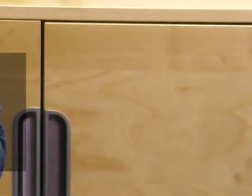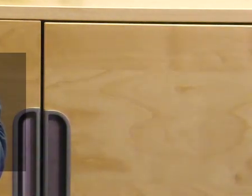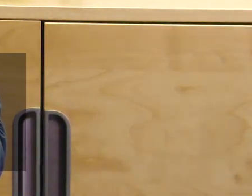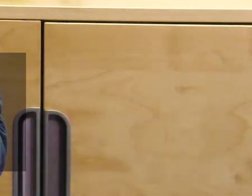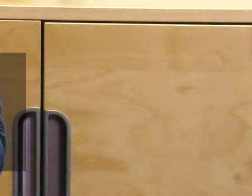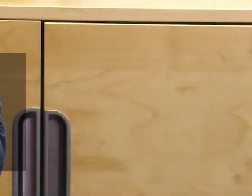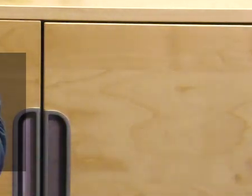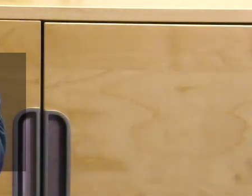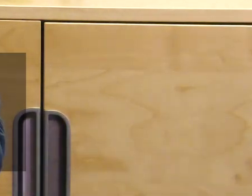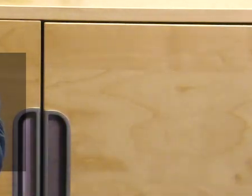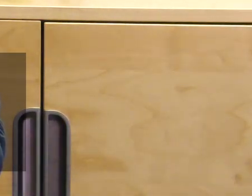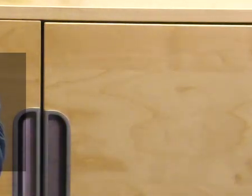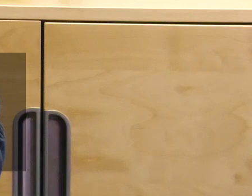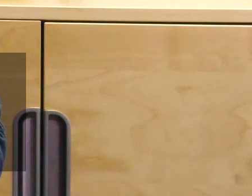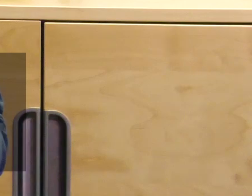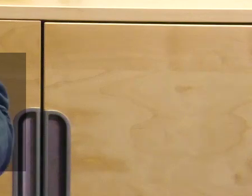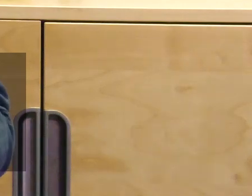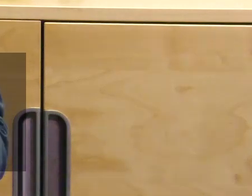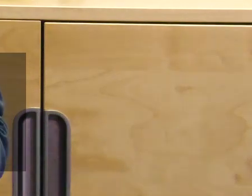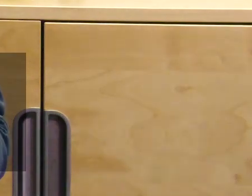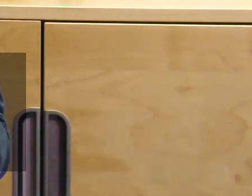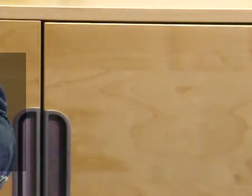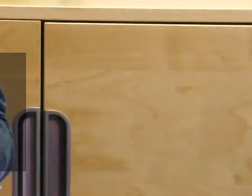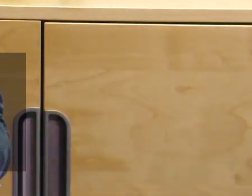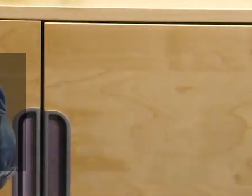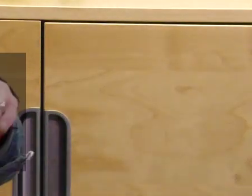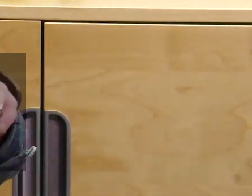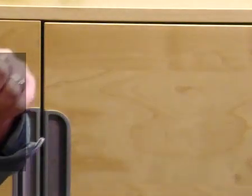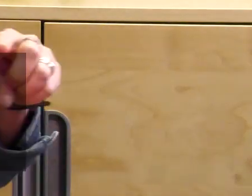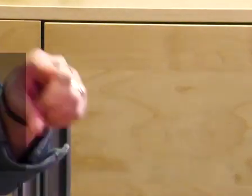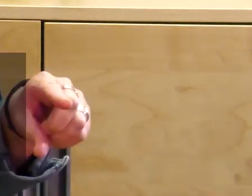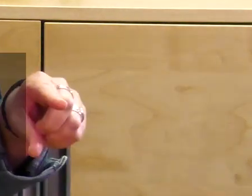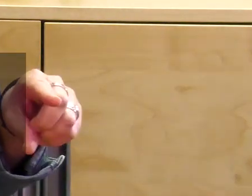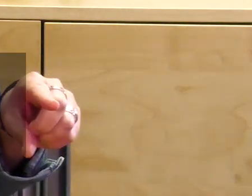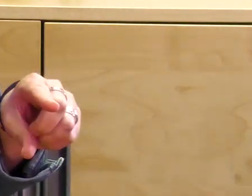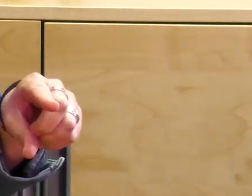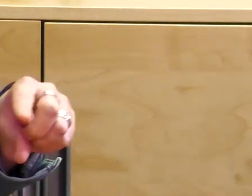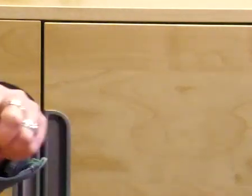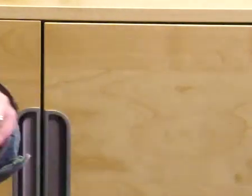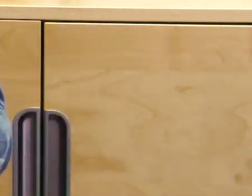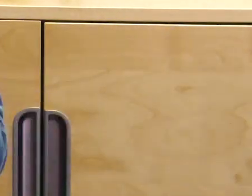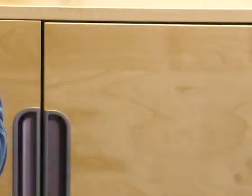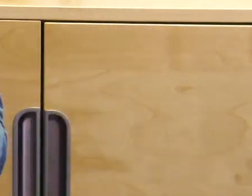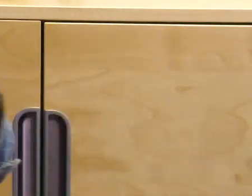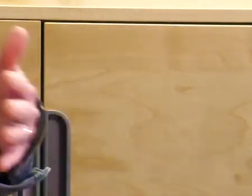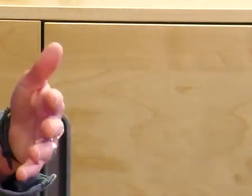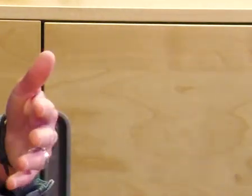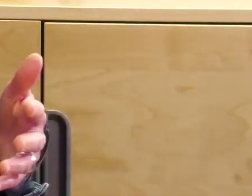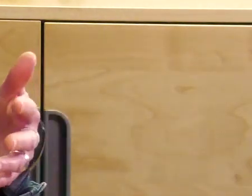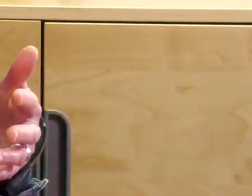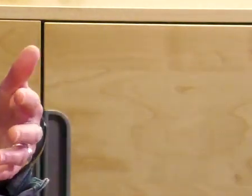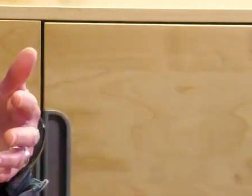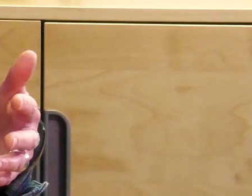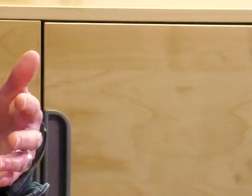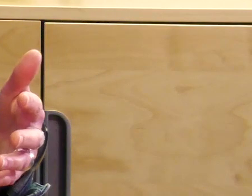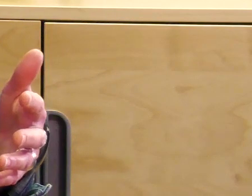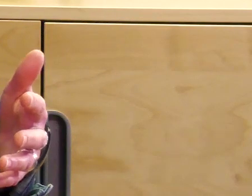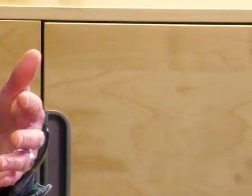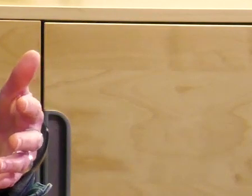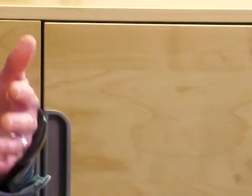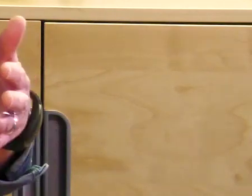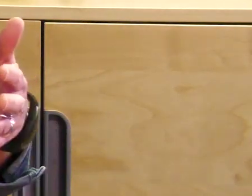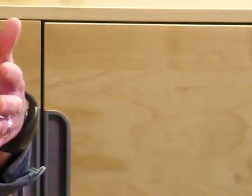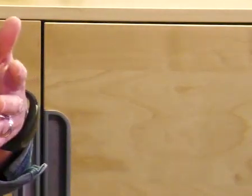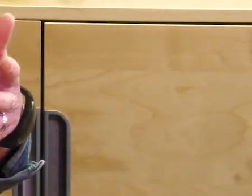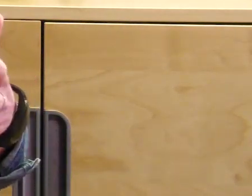him." And Jesus told him, "Go and do as he did." So Jesus really surprised them with the